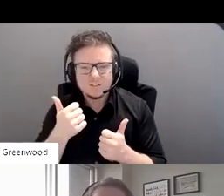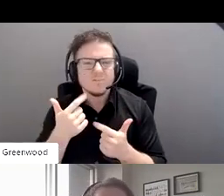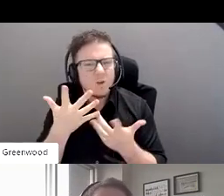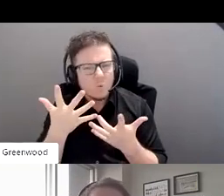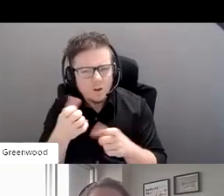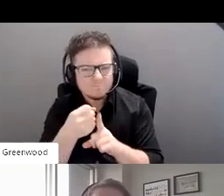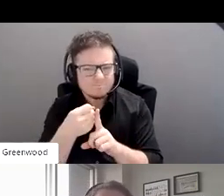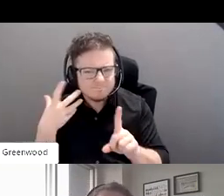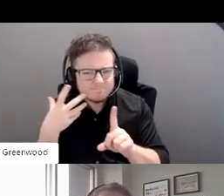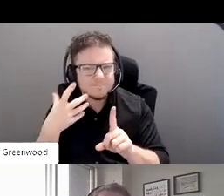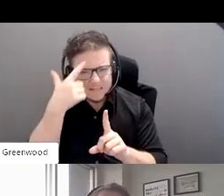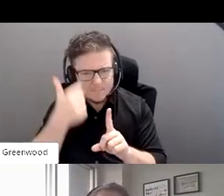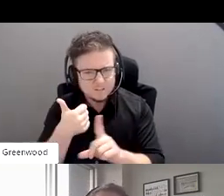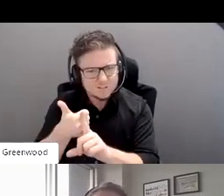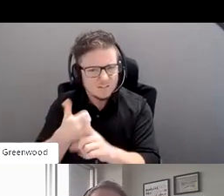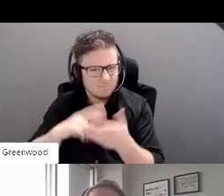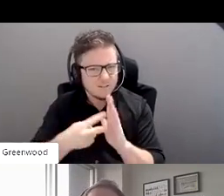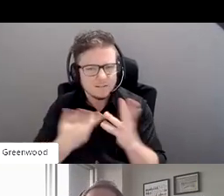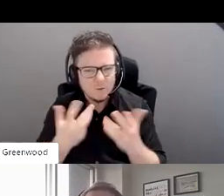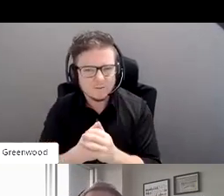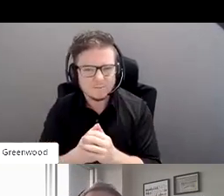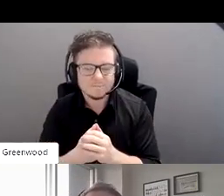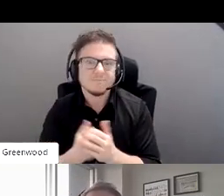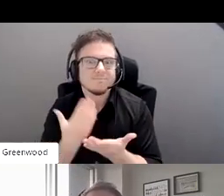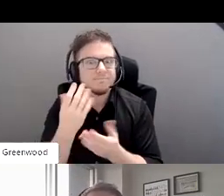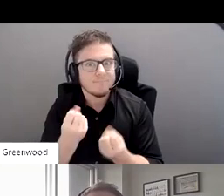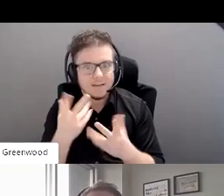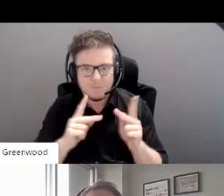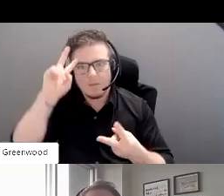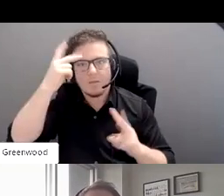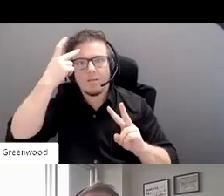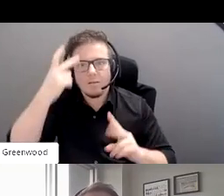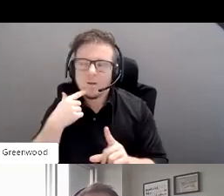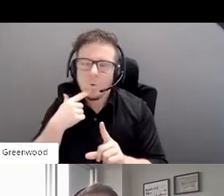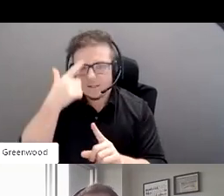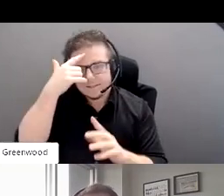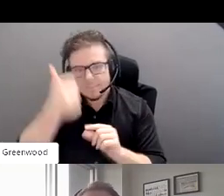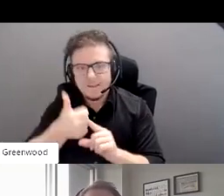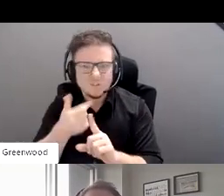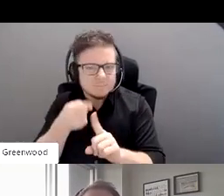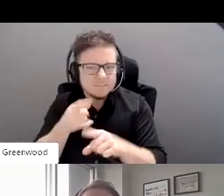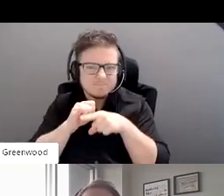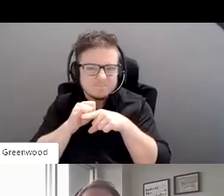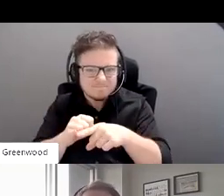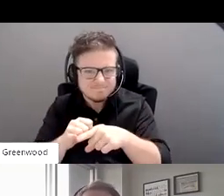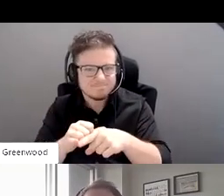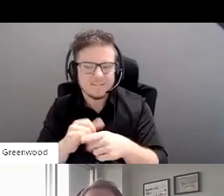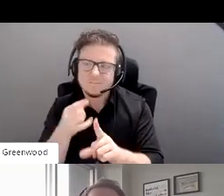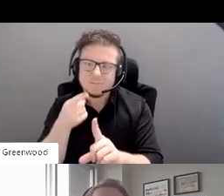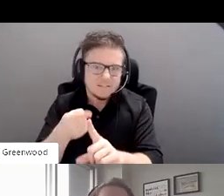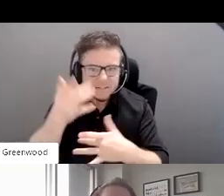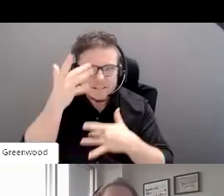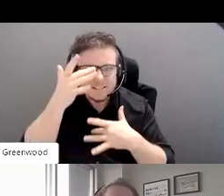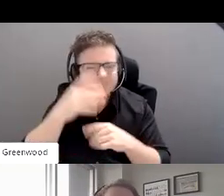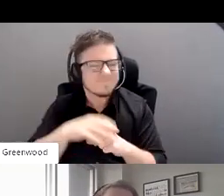is dementia itself. So a common misconception is that dementia is a specific term, or sorry, a specific disease, but